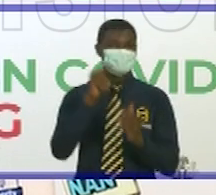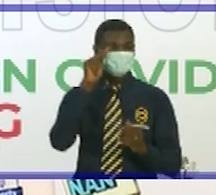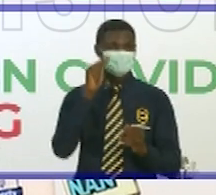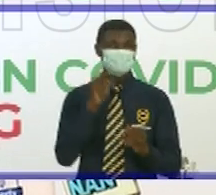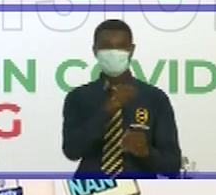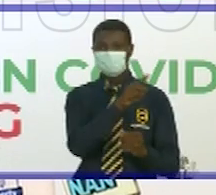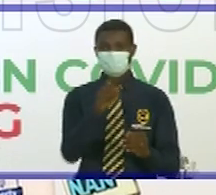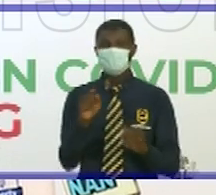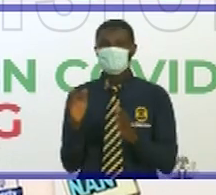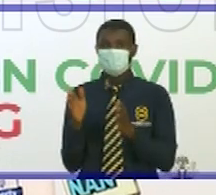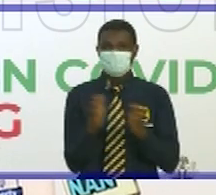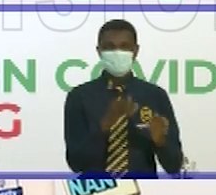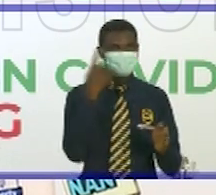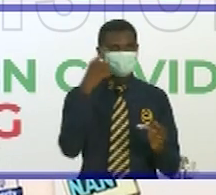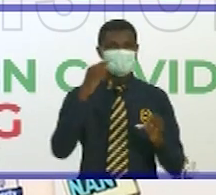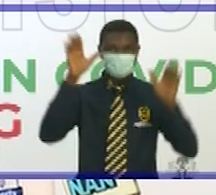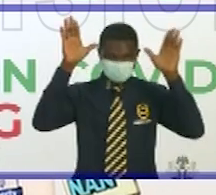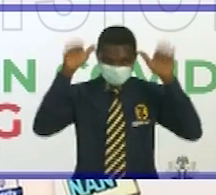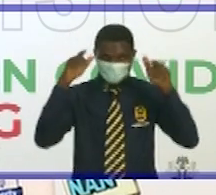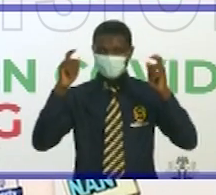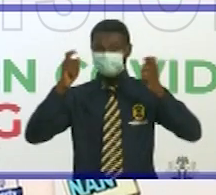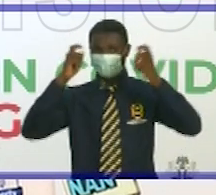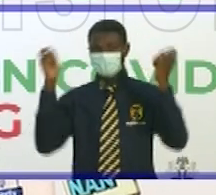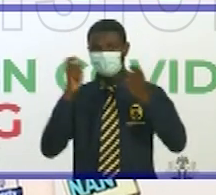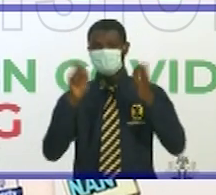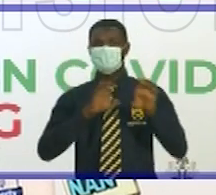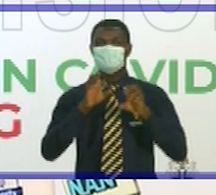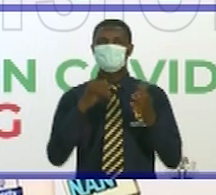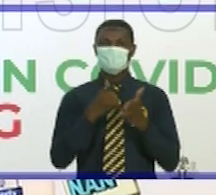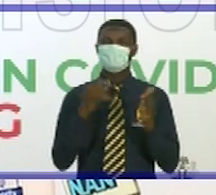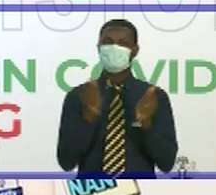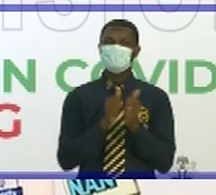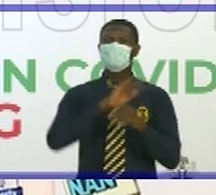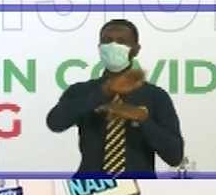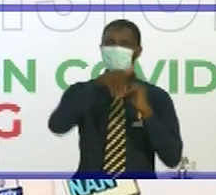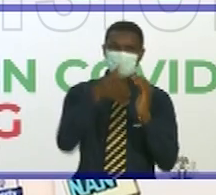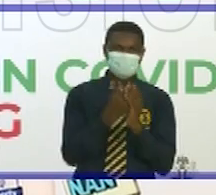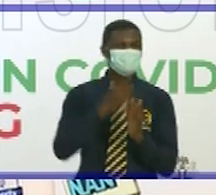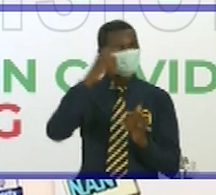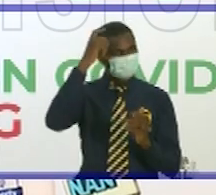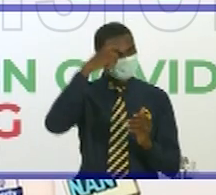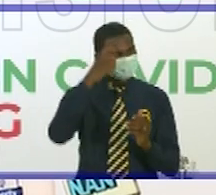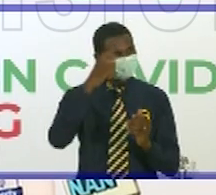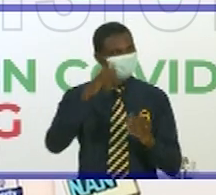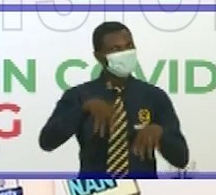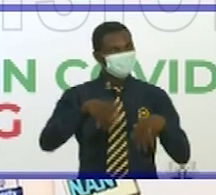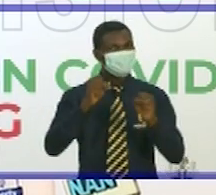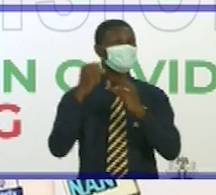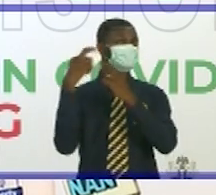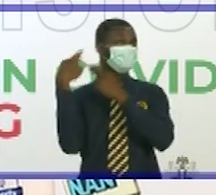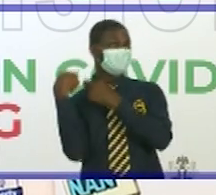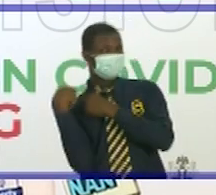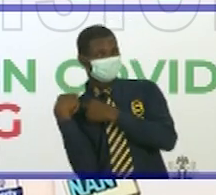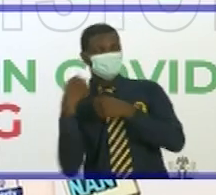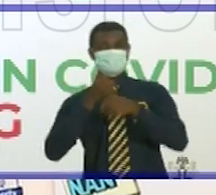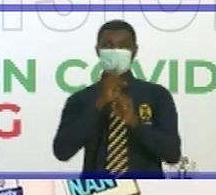the Salah celebrations, we should do it with all sense of responsibility. Make sure that we